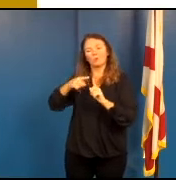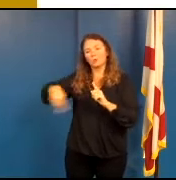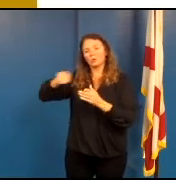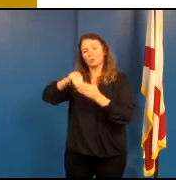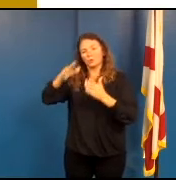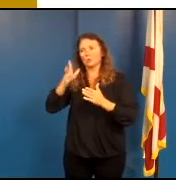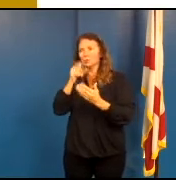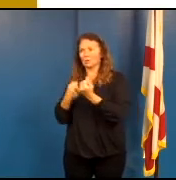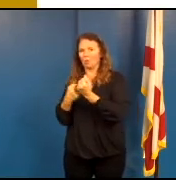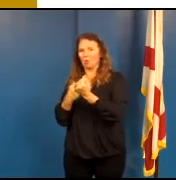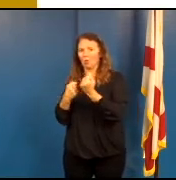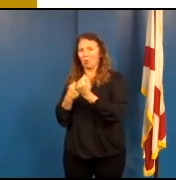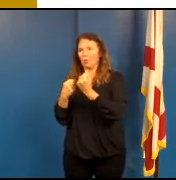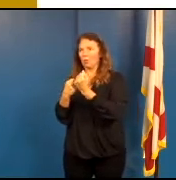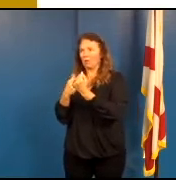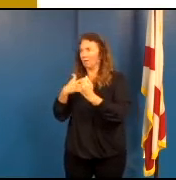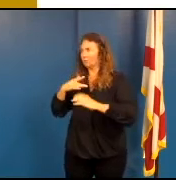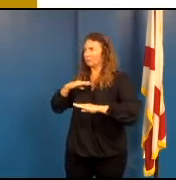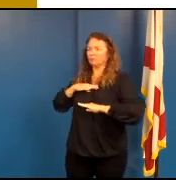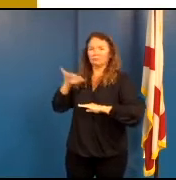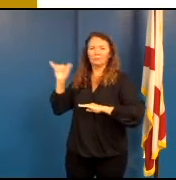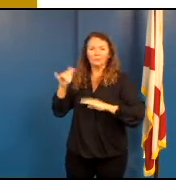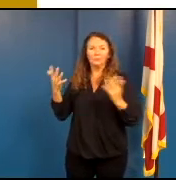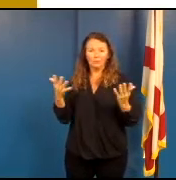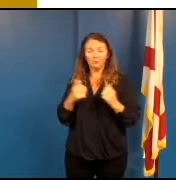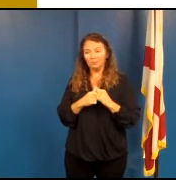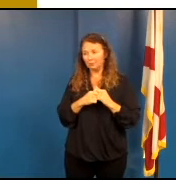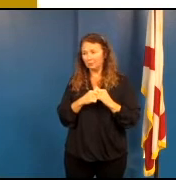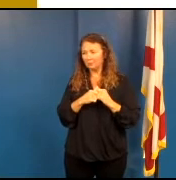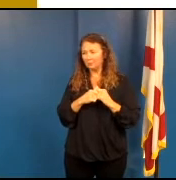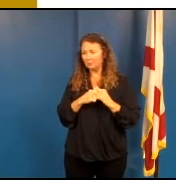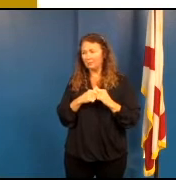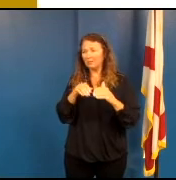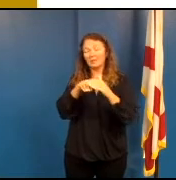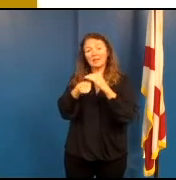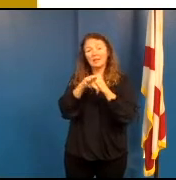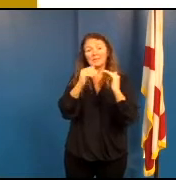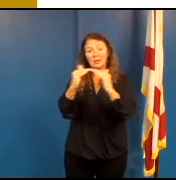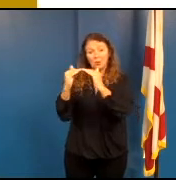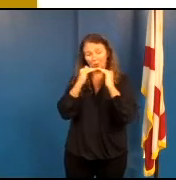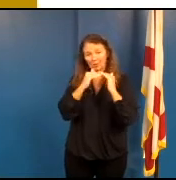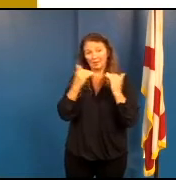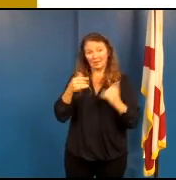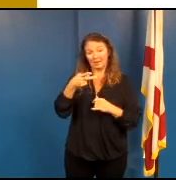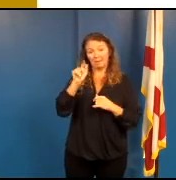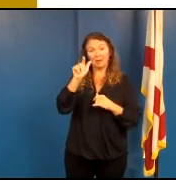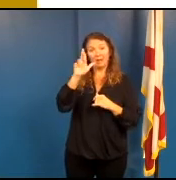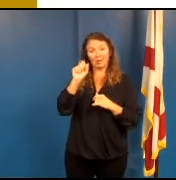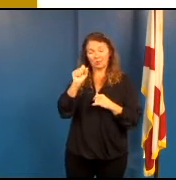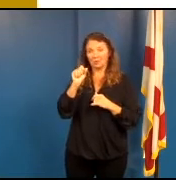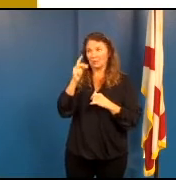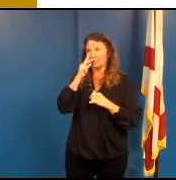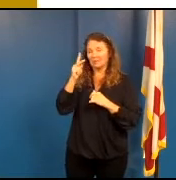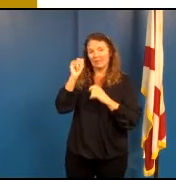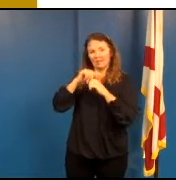students are supported. The access and equity agenda, the pillars today are really seen through that